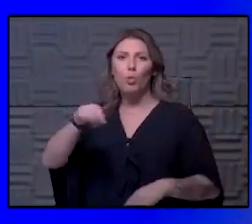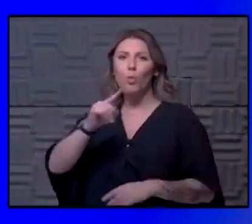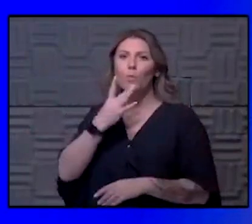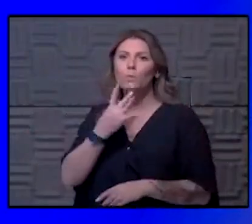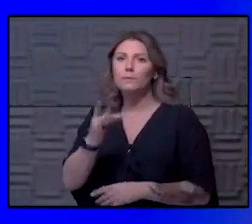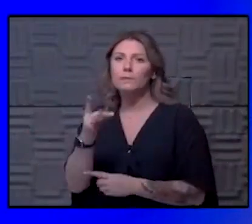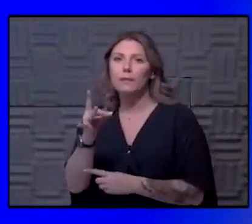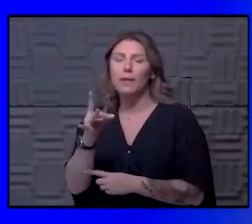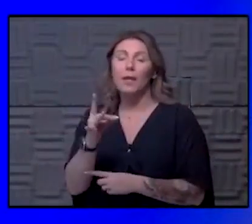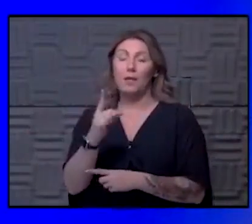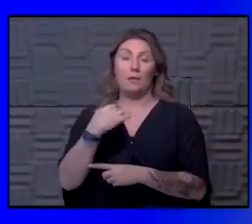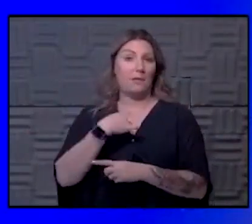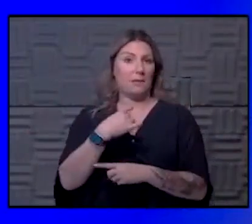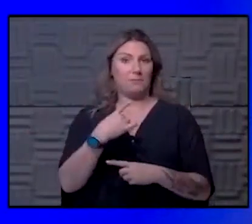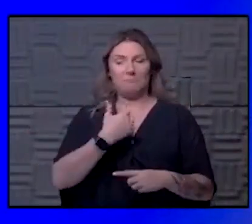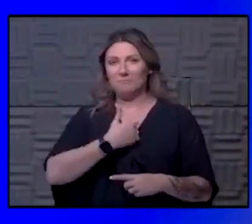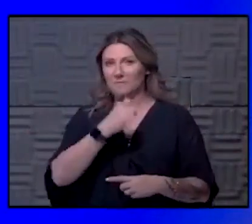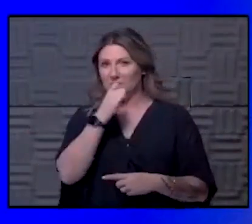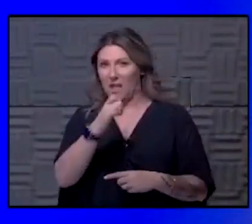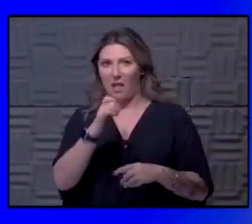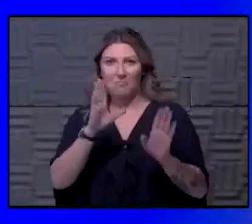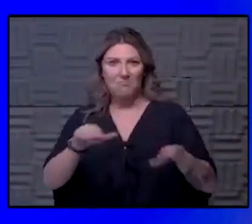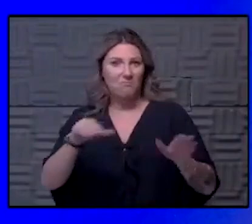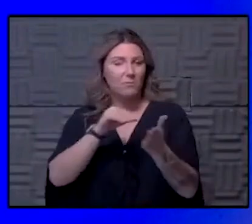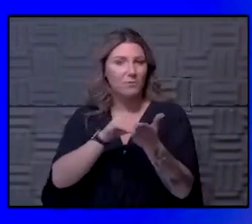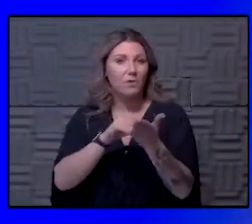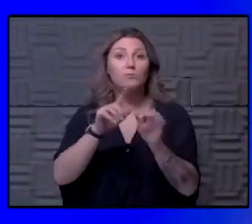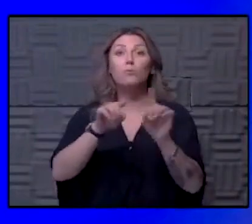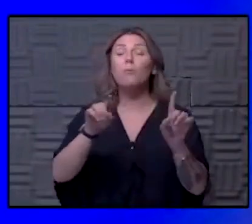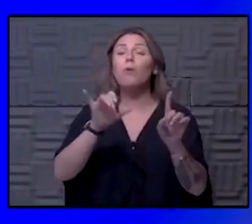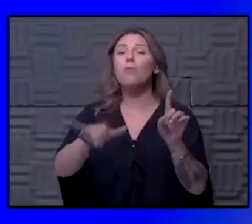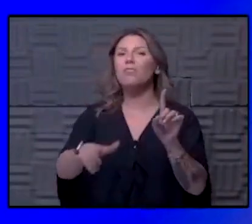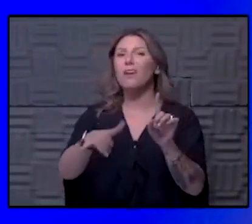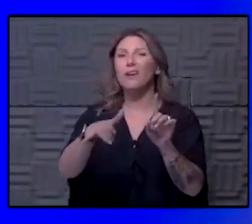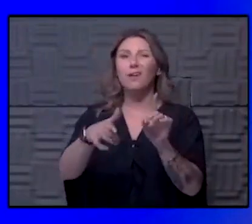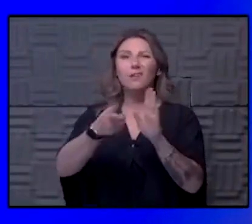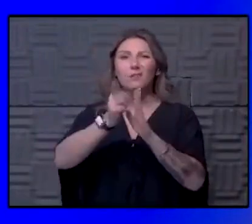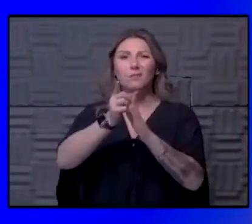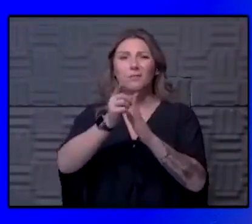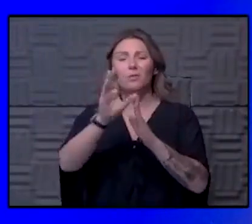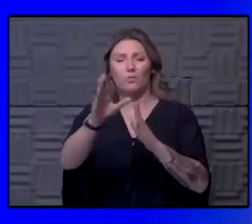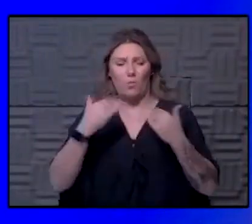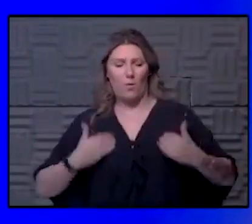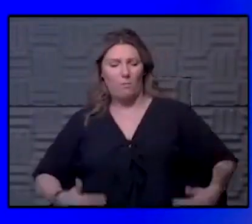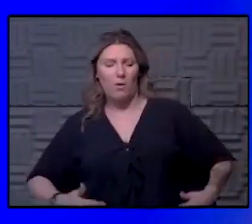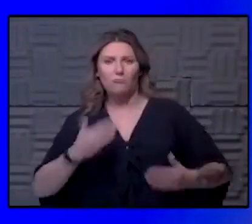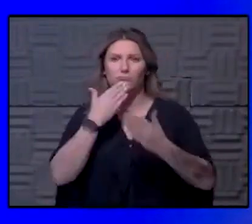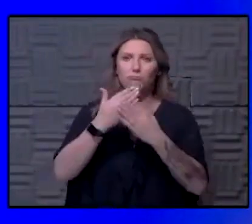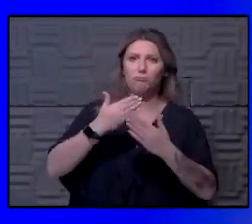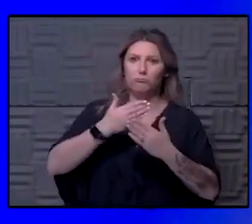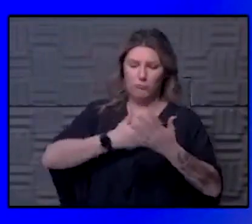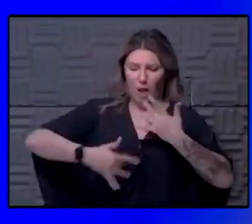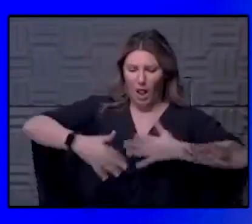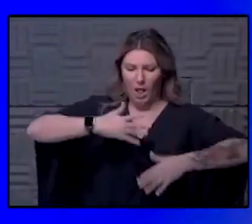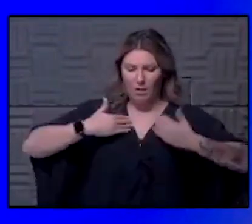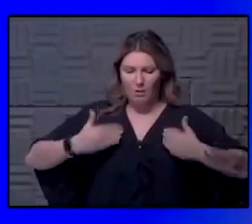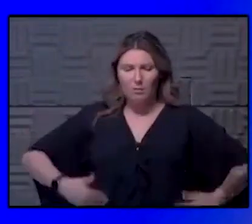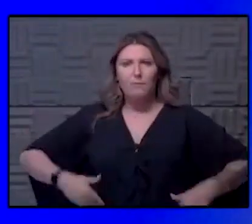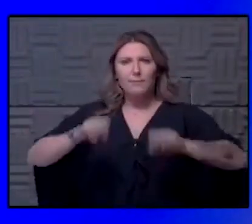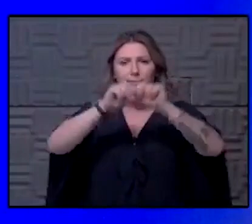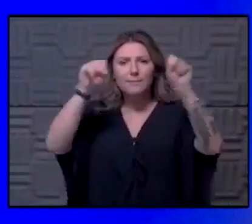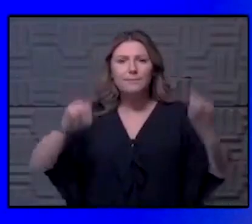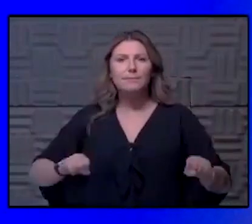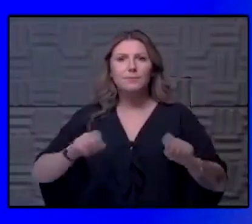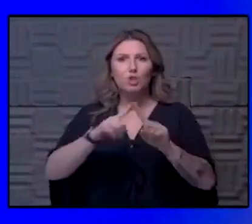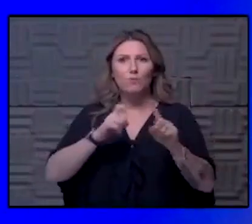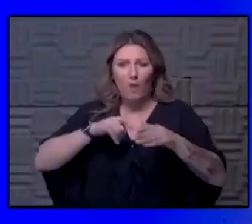not a pediatrician, but, you know, I think by that time you have a good, robust immune system that you have created, you know, since